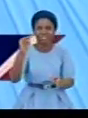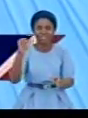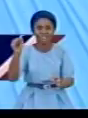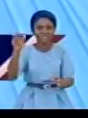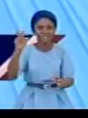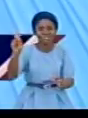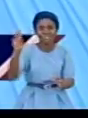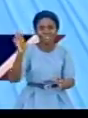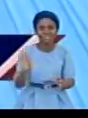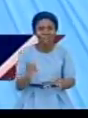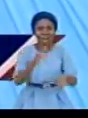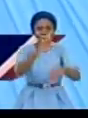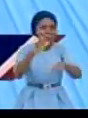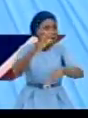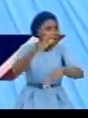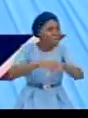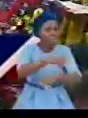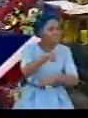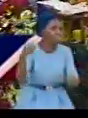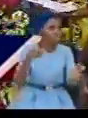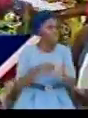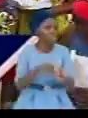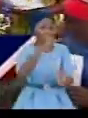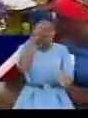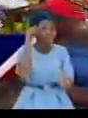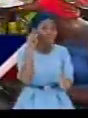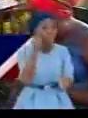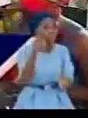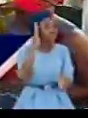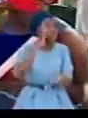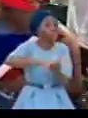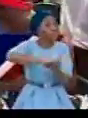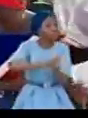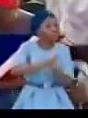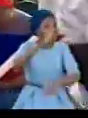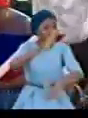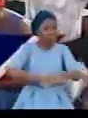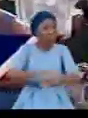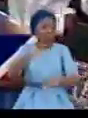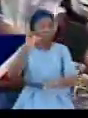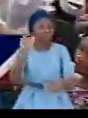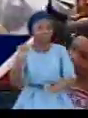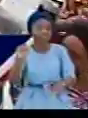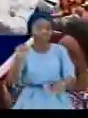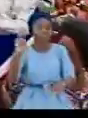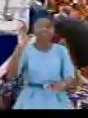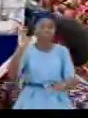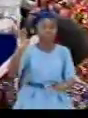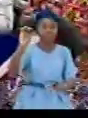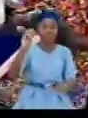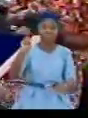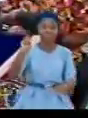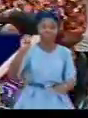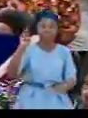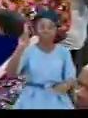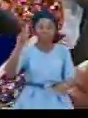anymore. You will tread on serpents. You will tread on scorpions. And over all the power, and over all the power, and